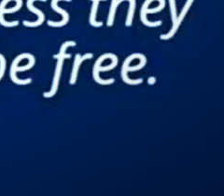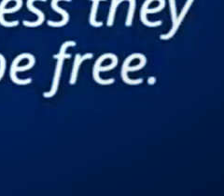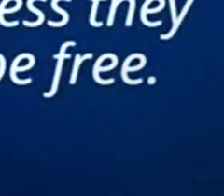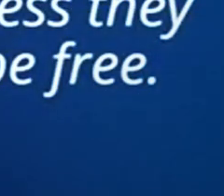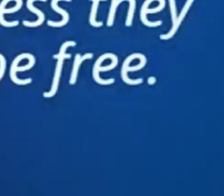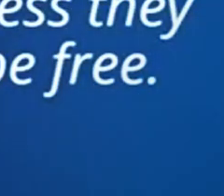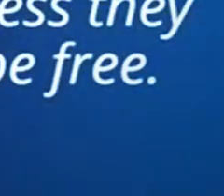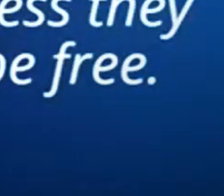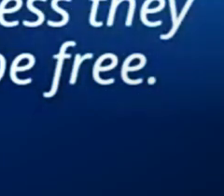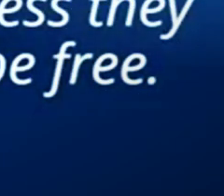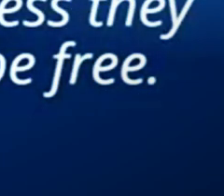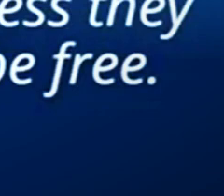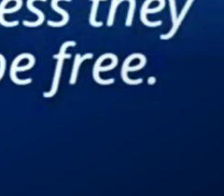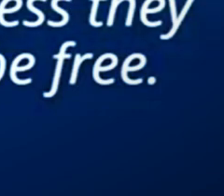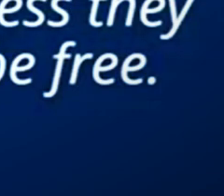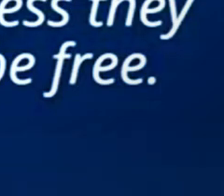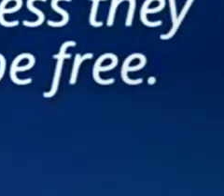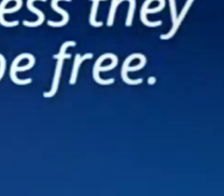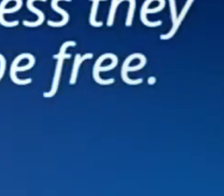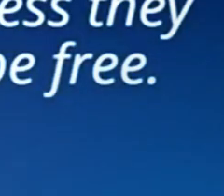bitterness. Now,